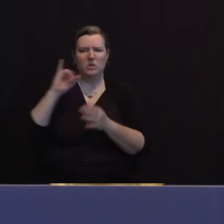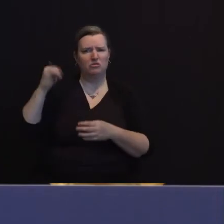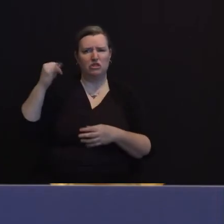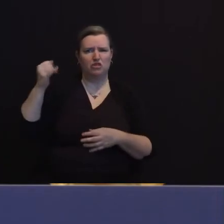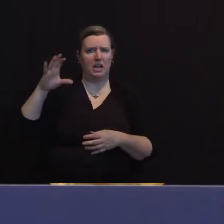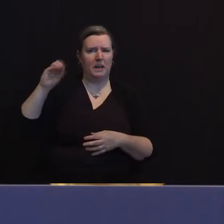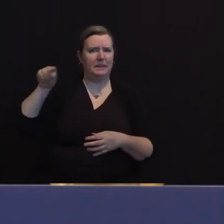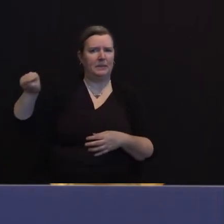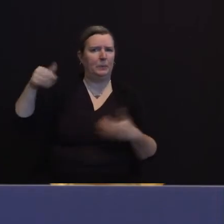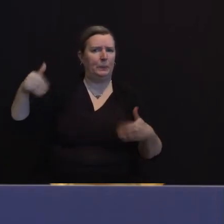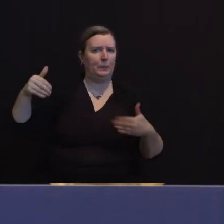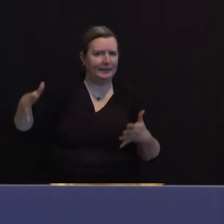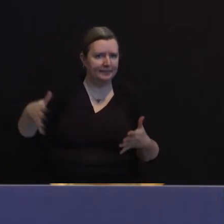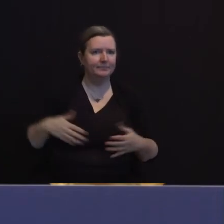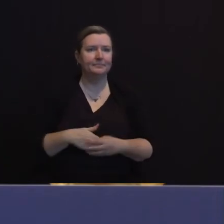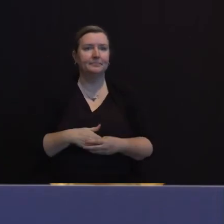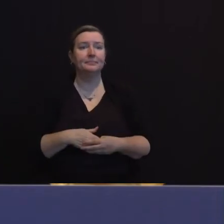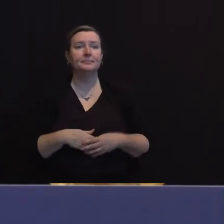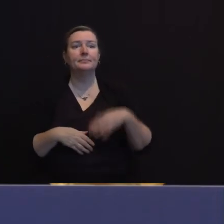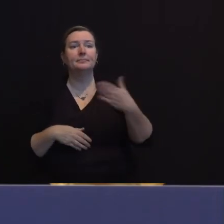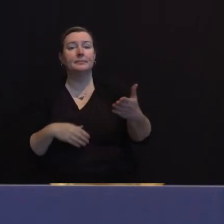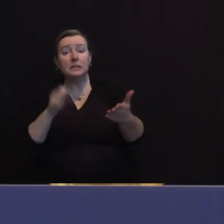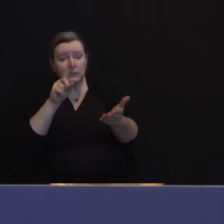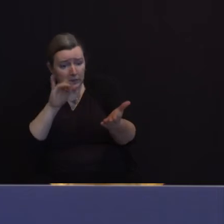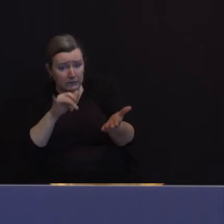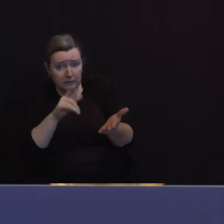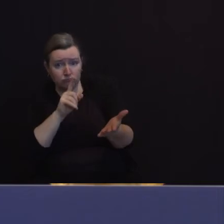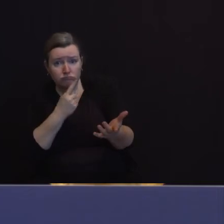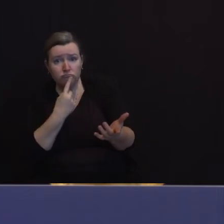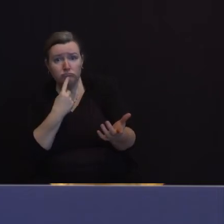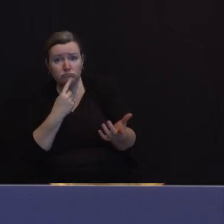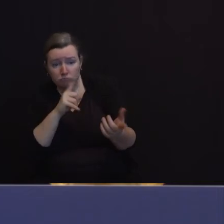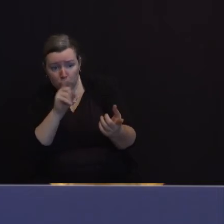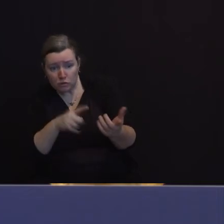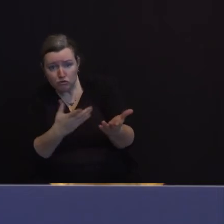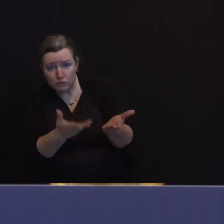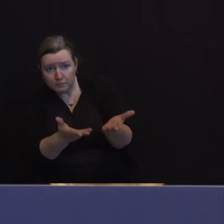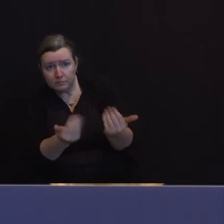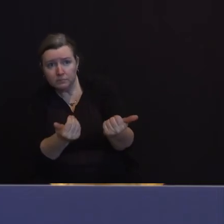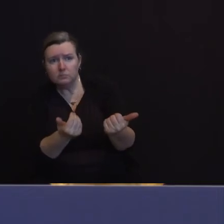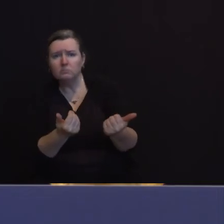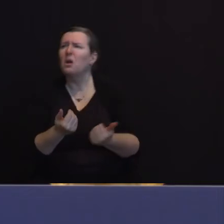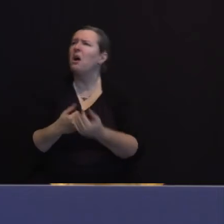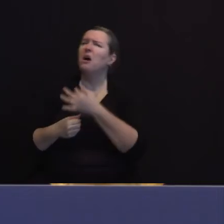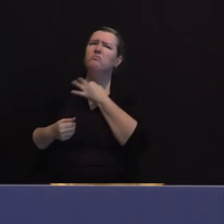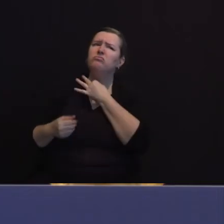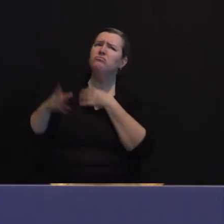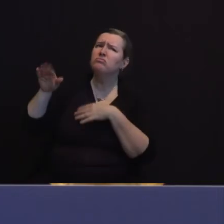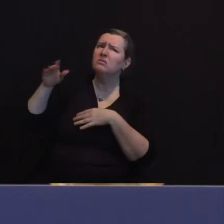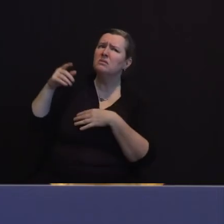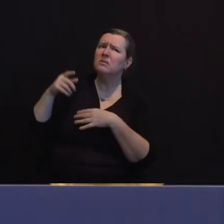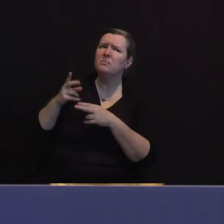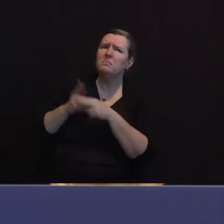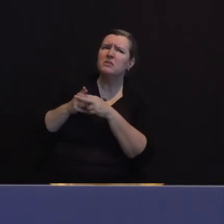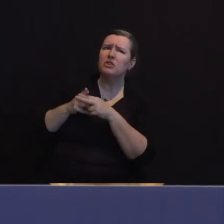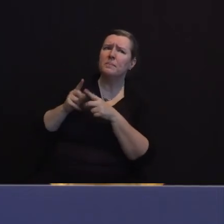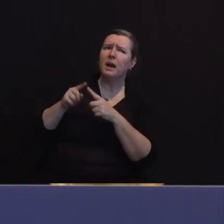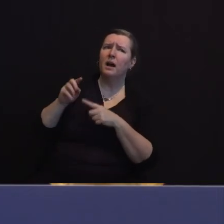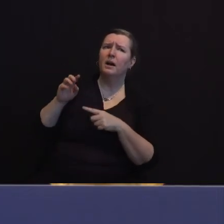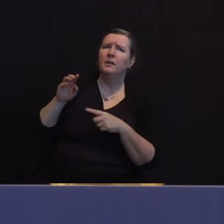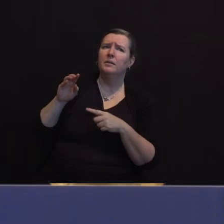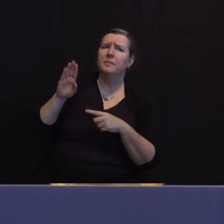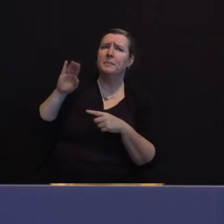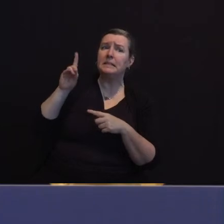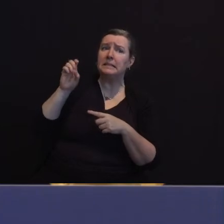everybody. Stacey, let's start with you, is that all right? So I was curious, you had just mentioned the Biden administration said they were going to increase doses